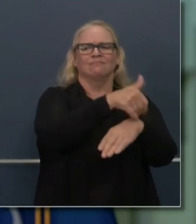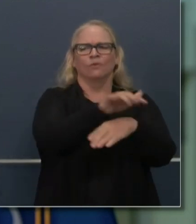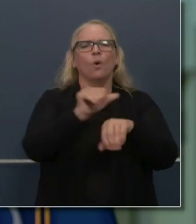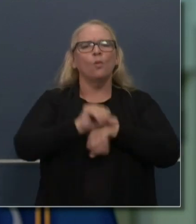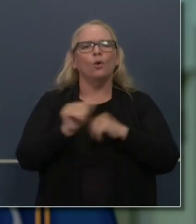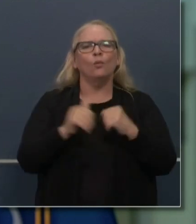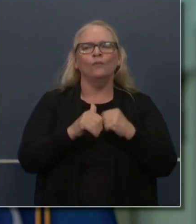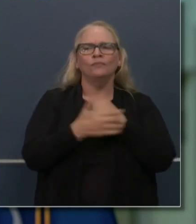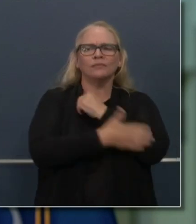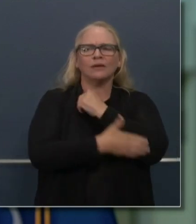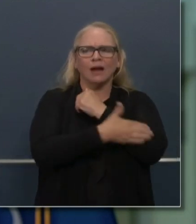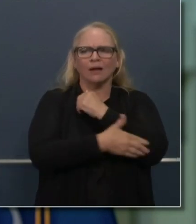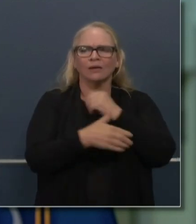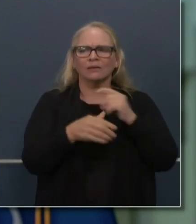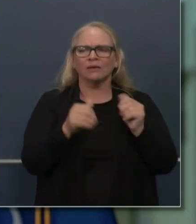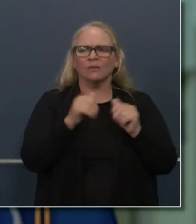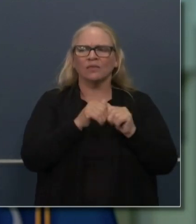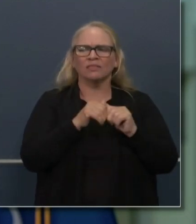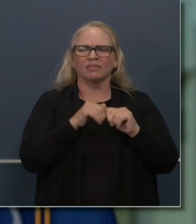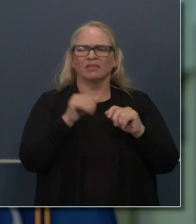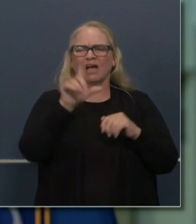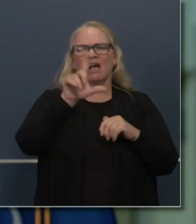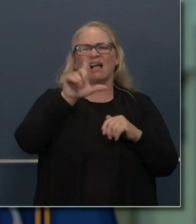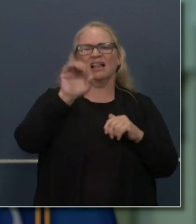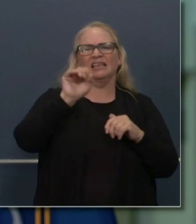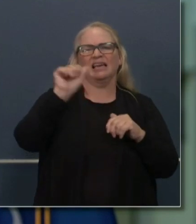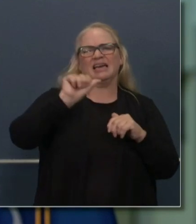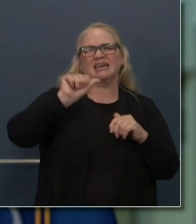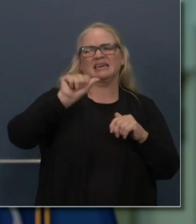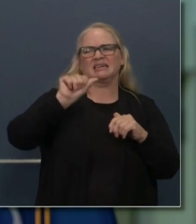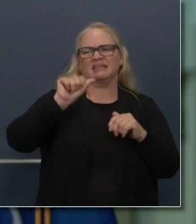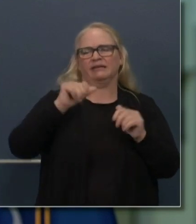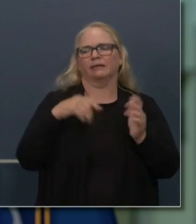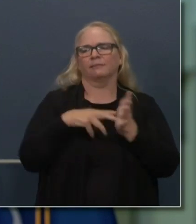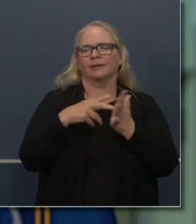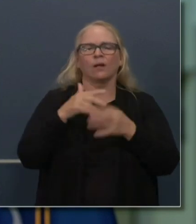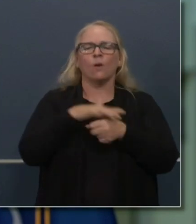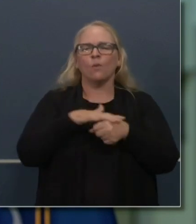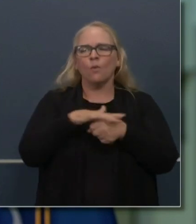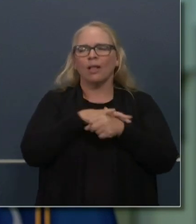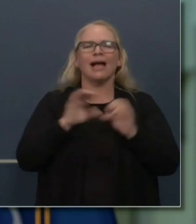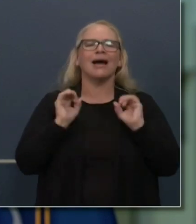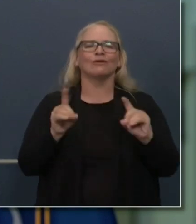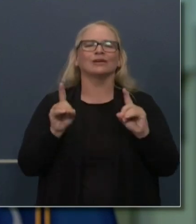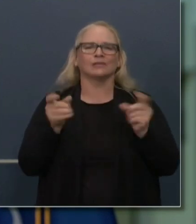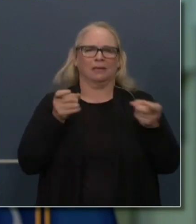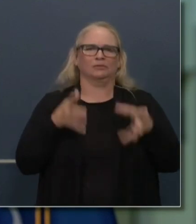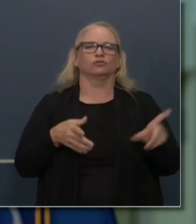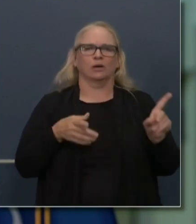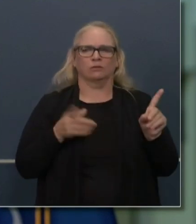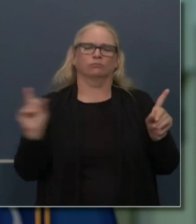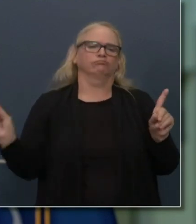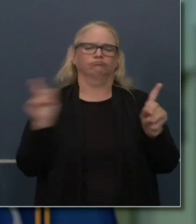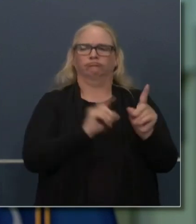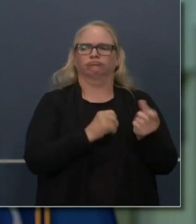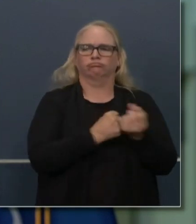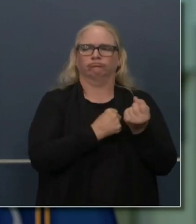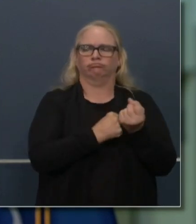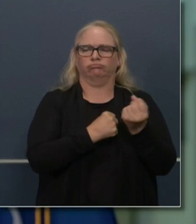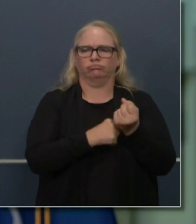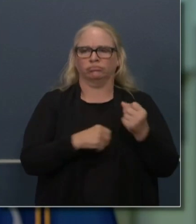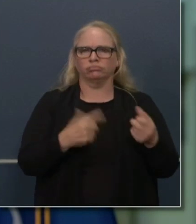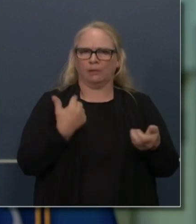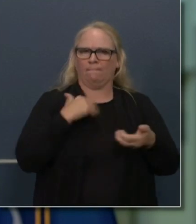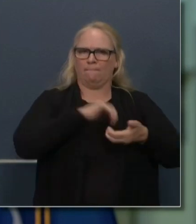as LEEs. These are the local education administrators, to make sure that we are doing everything we